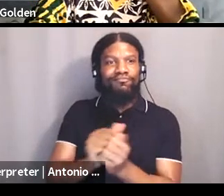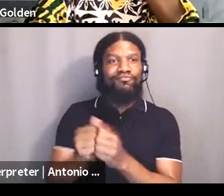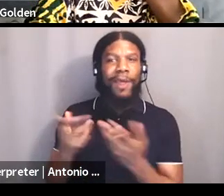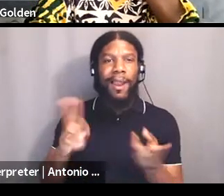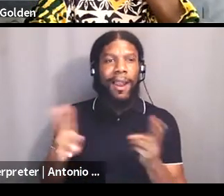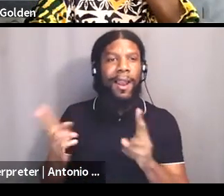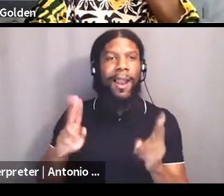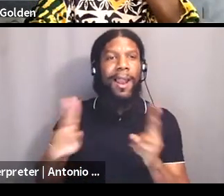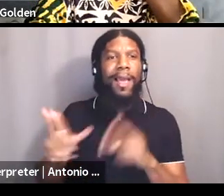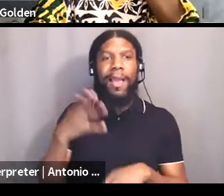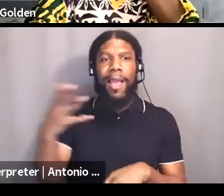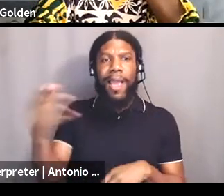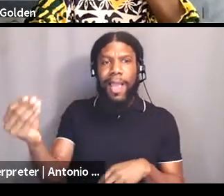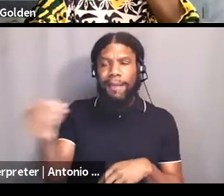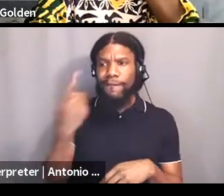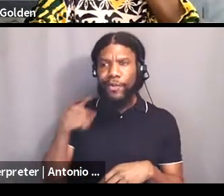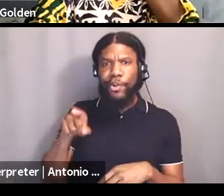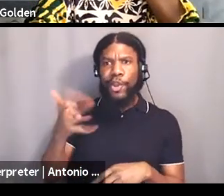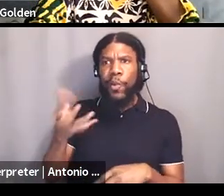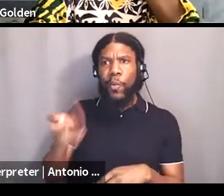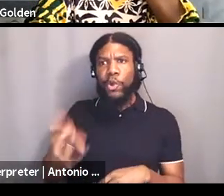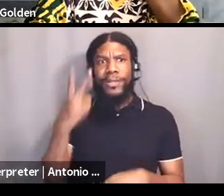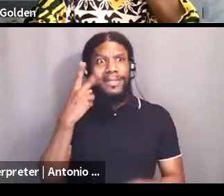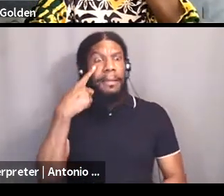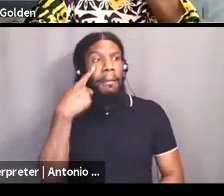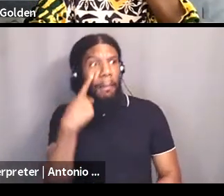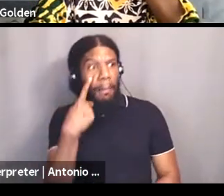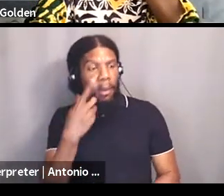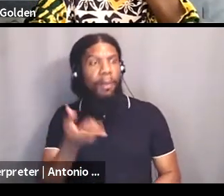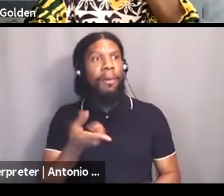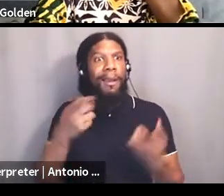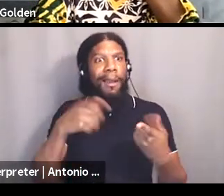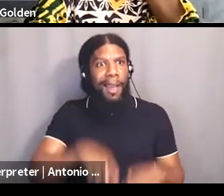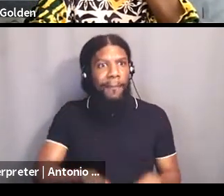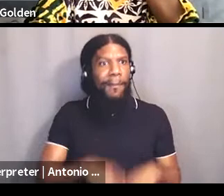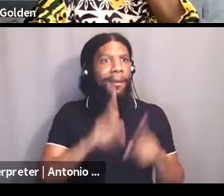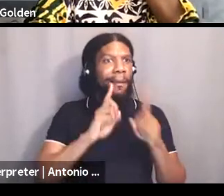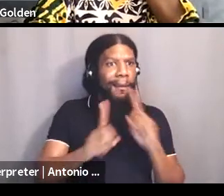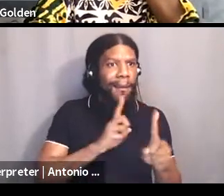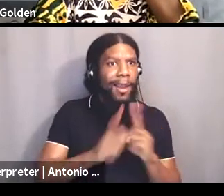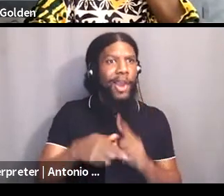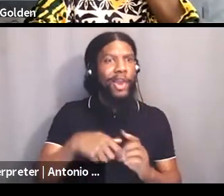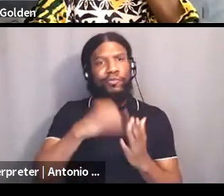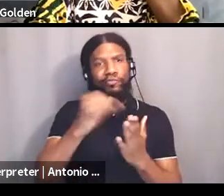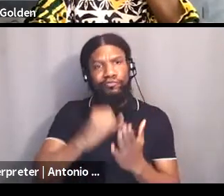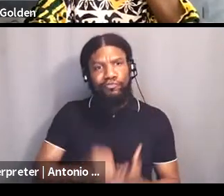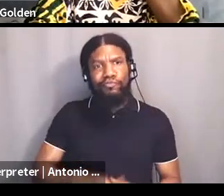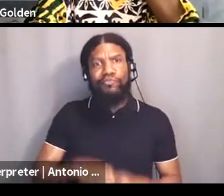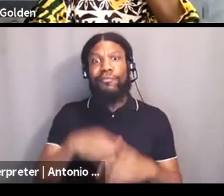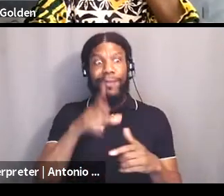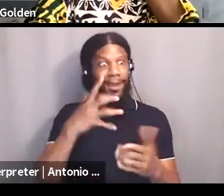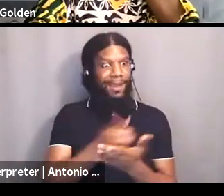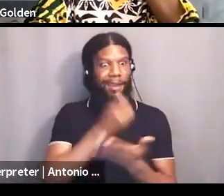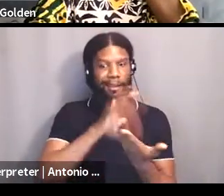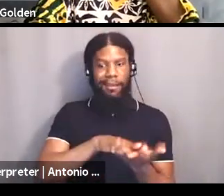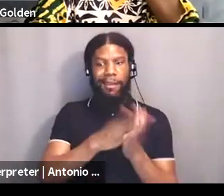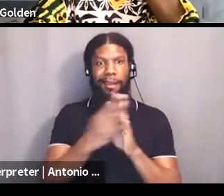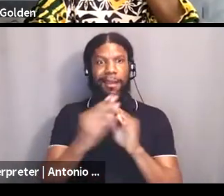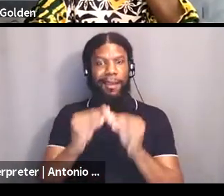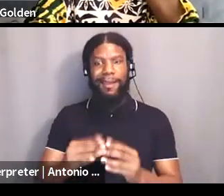just for her to actually see what was materialized based on like her cat drawings and having faith in